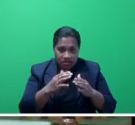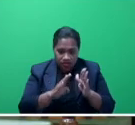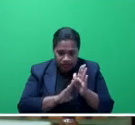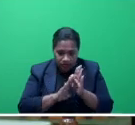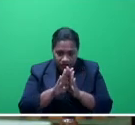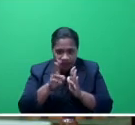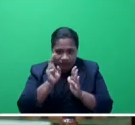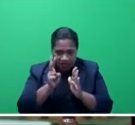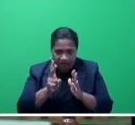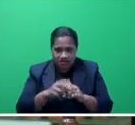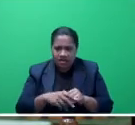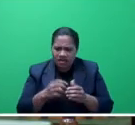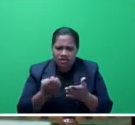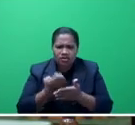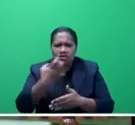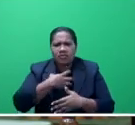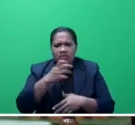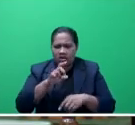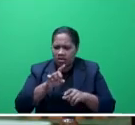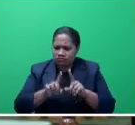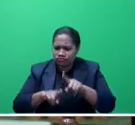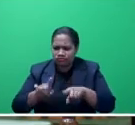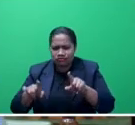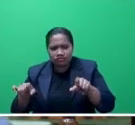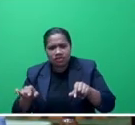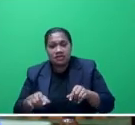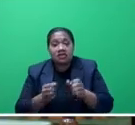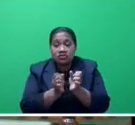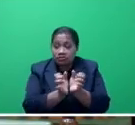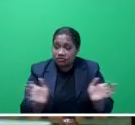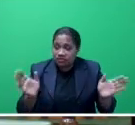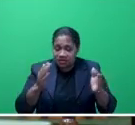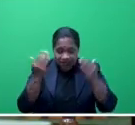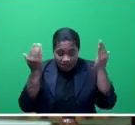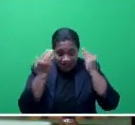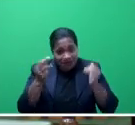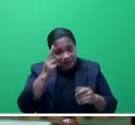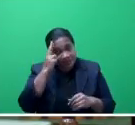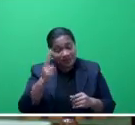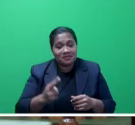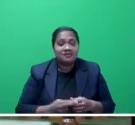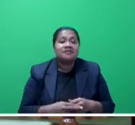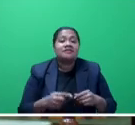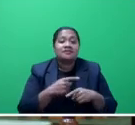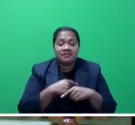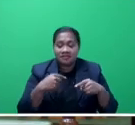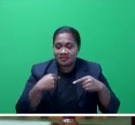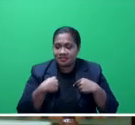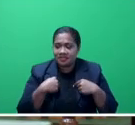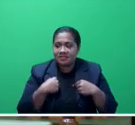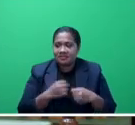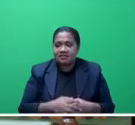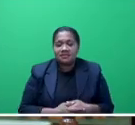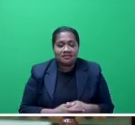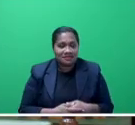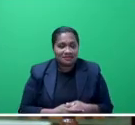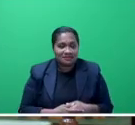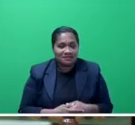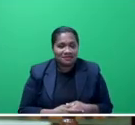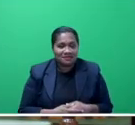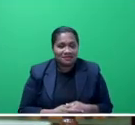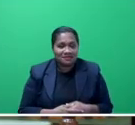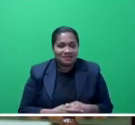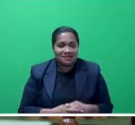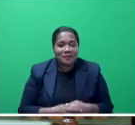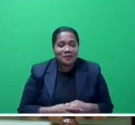further diversified. Generally, Mr. Speaker, sir, we need to become more productive and more competitive in every way that